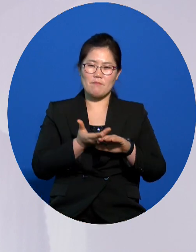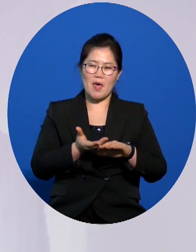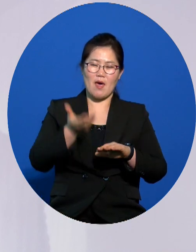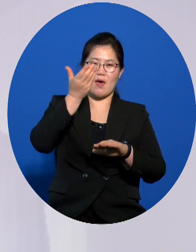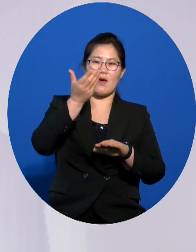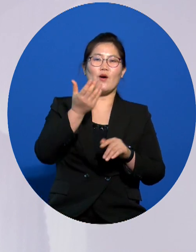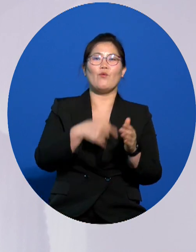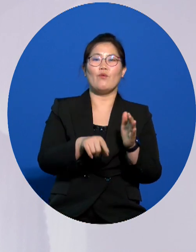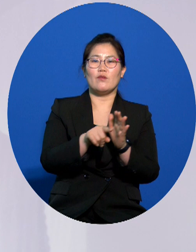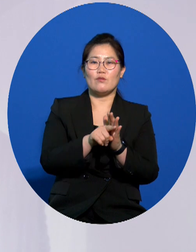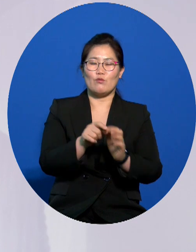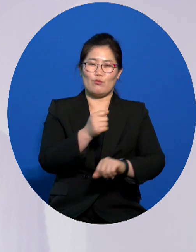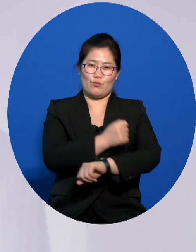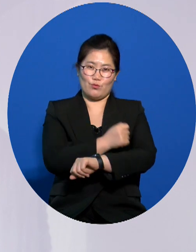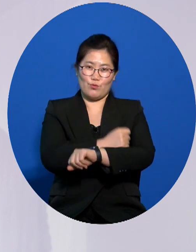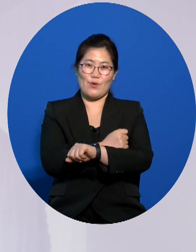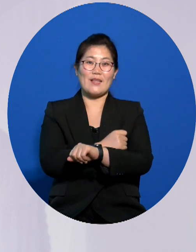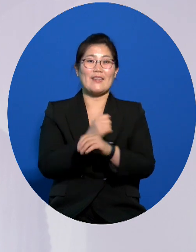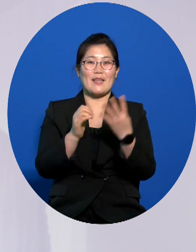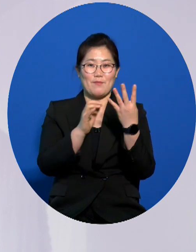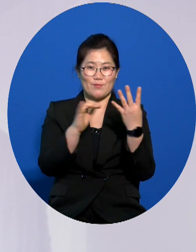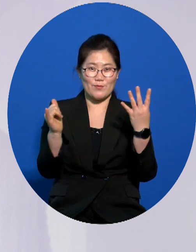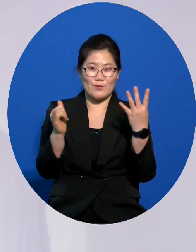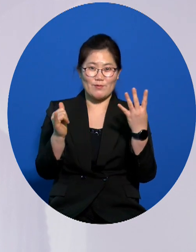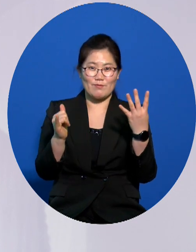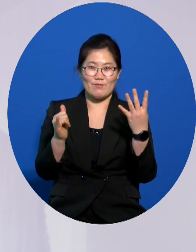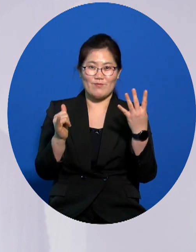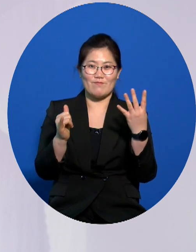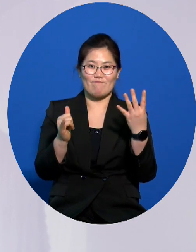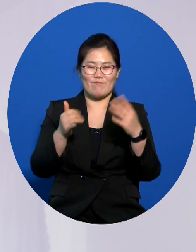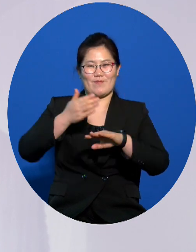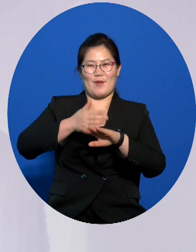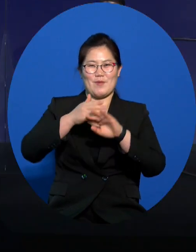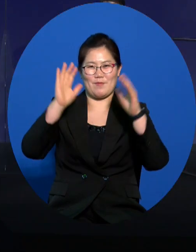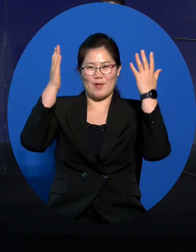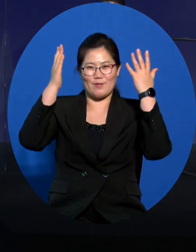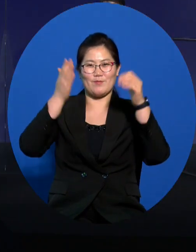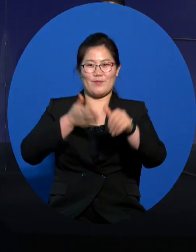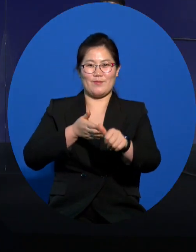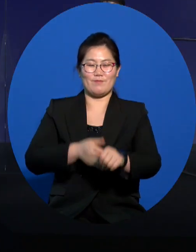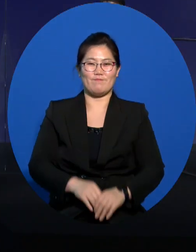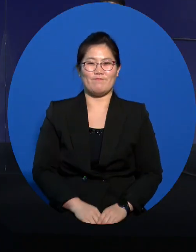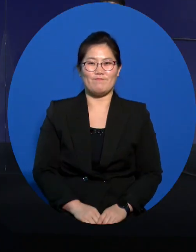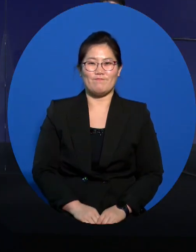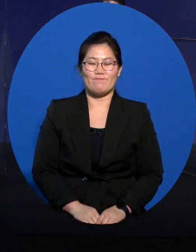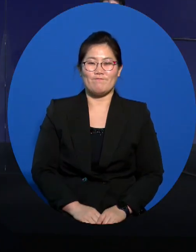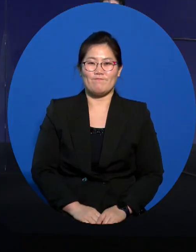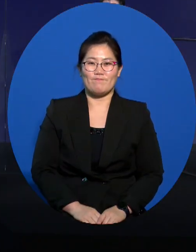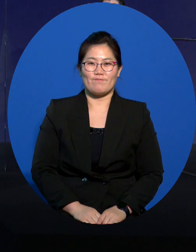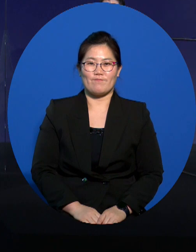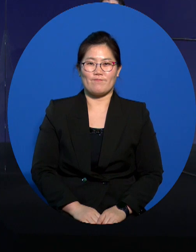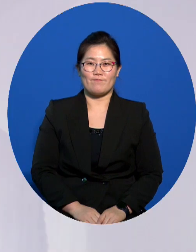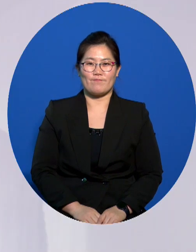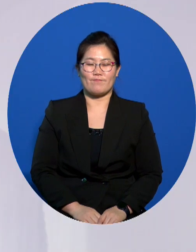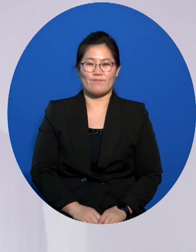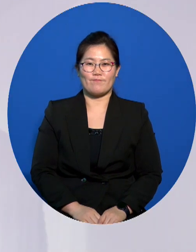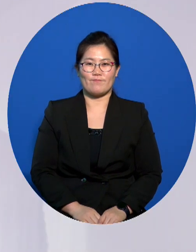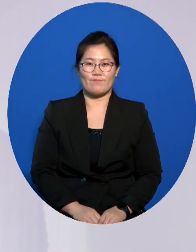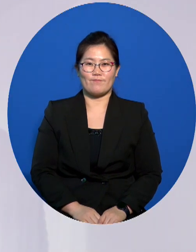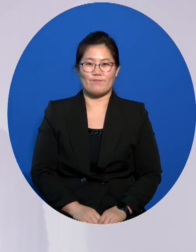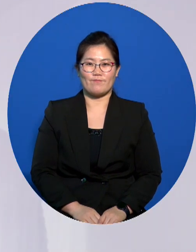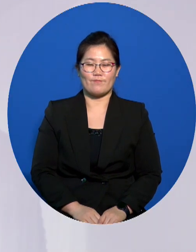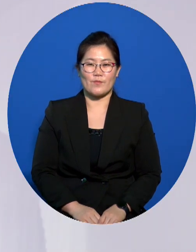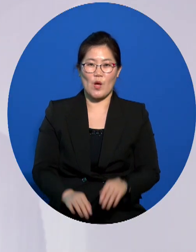in their relative fields, they are working hard to help and support the people with disabilities. I thank all